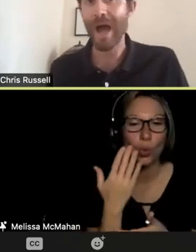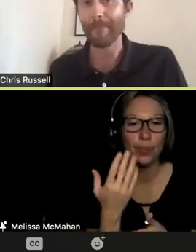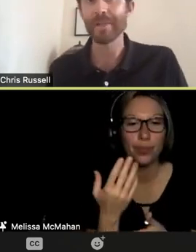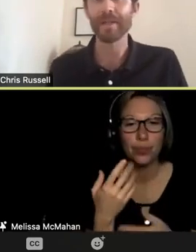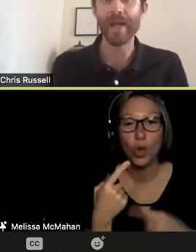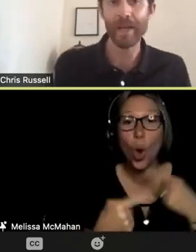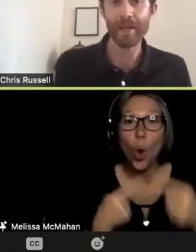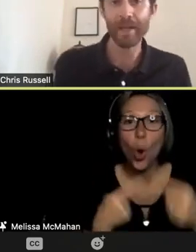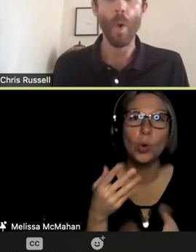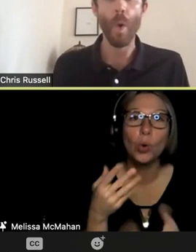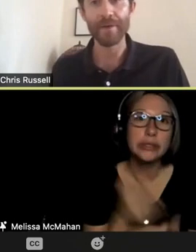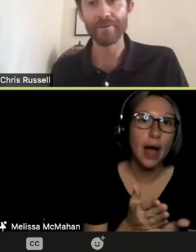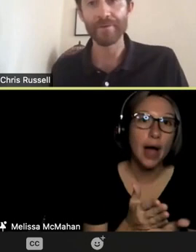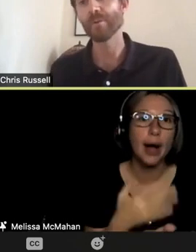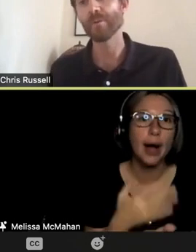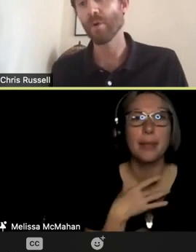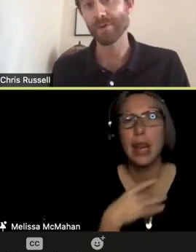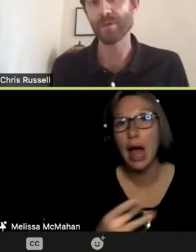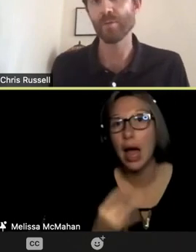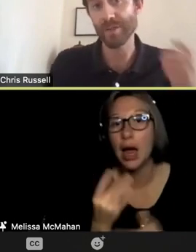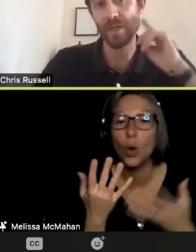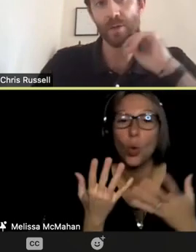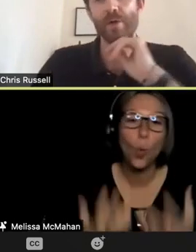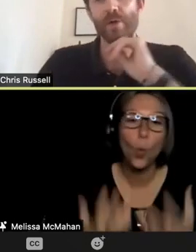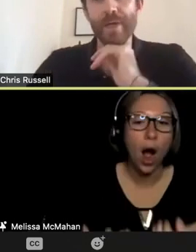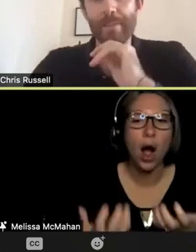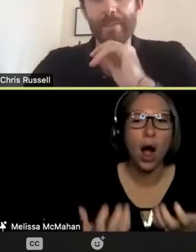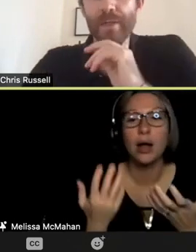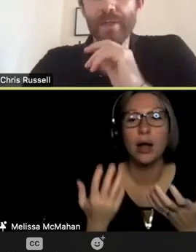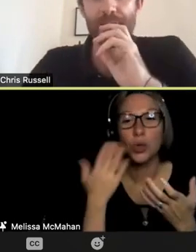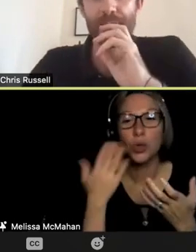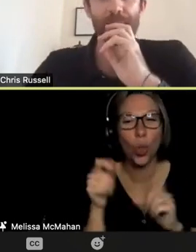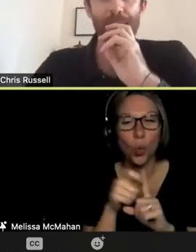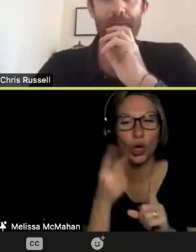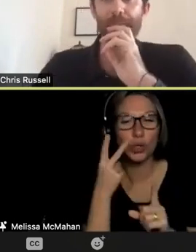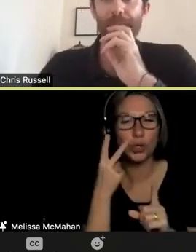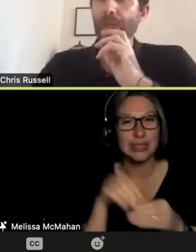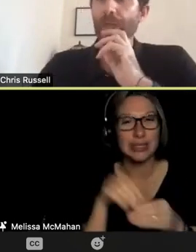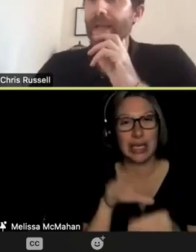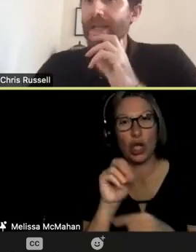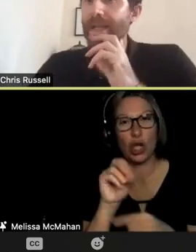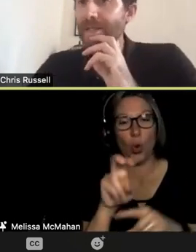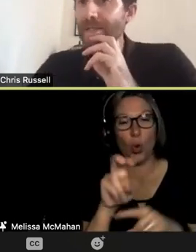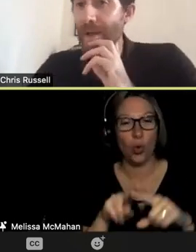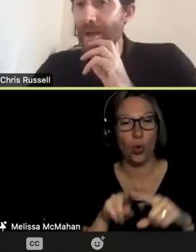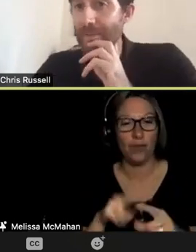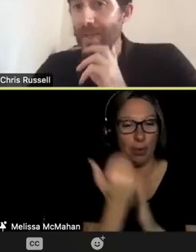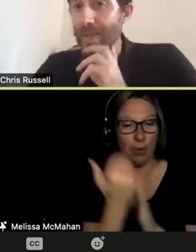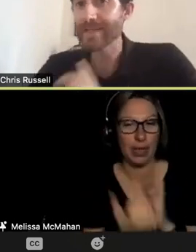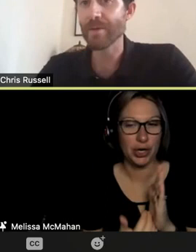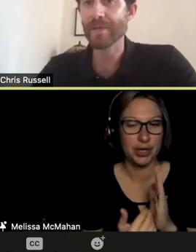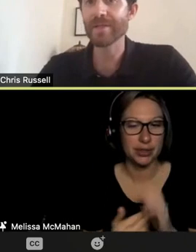go, stop, like, want, the words that we see in core vocabulary lists. Okay. Yeah, and I see